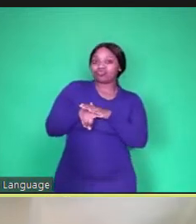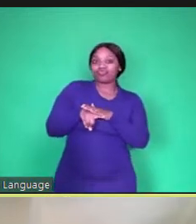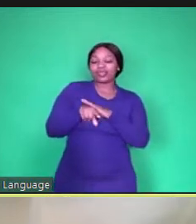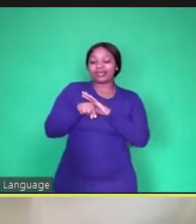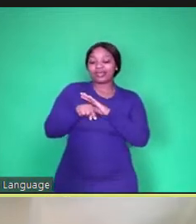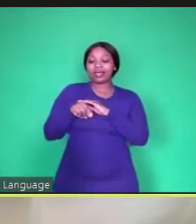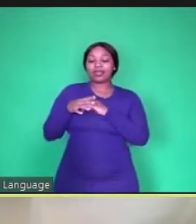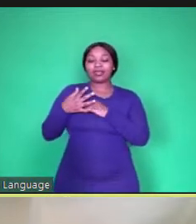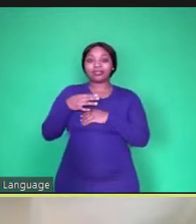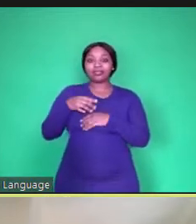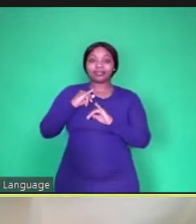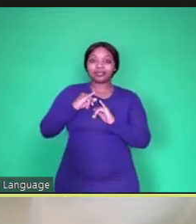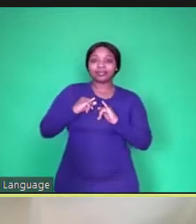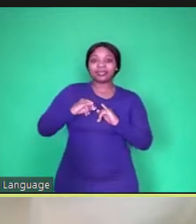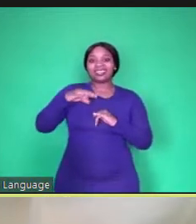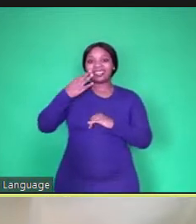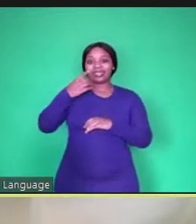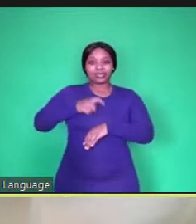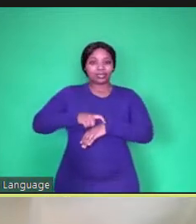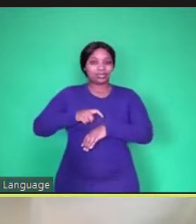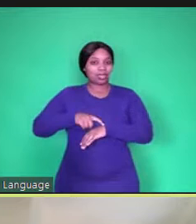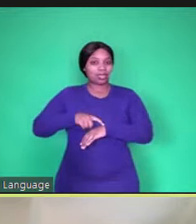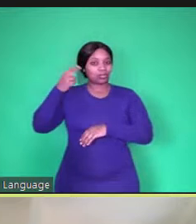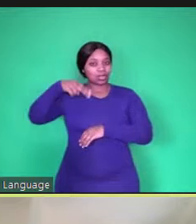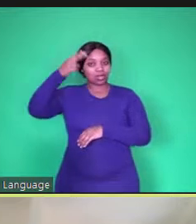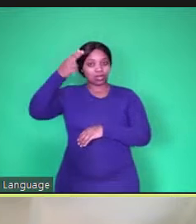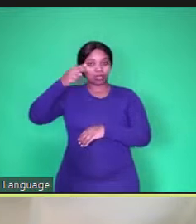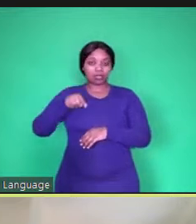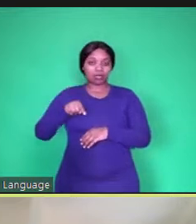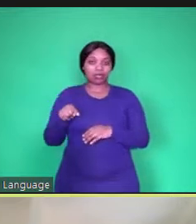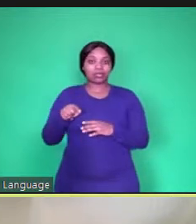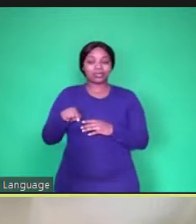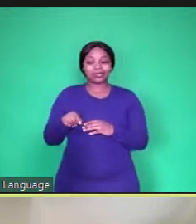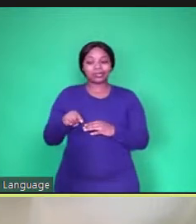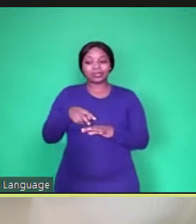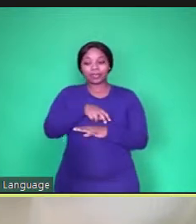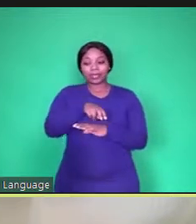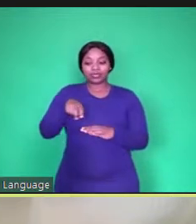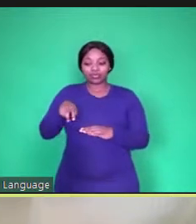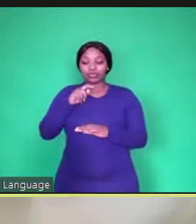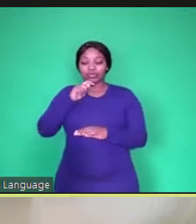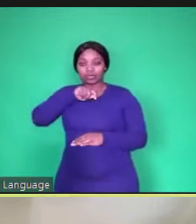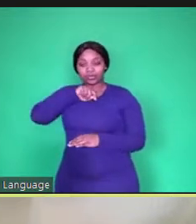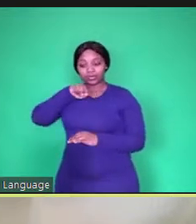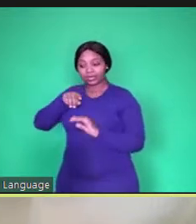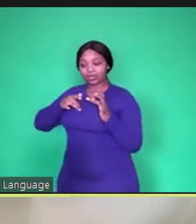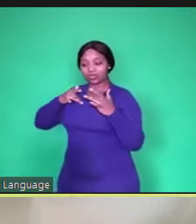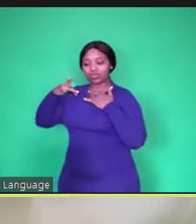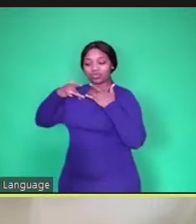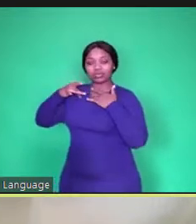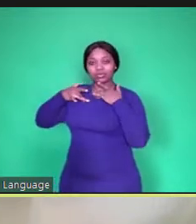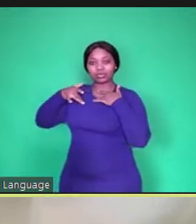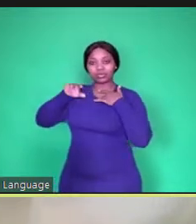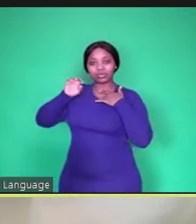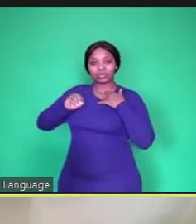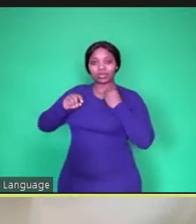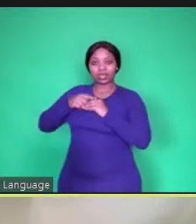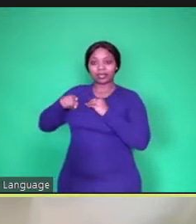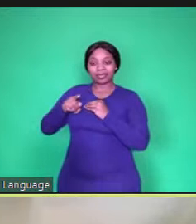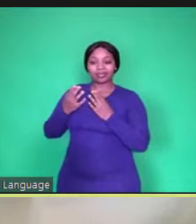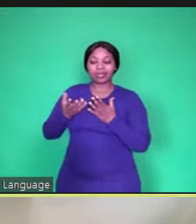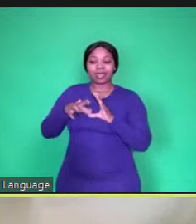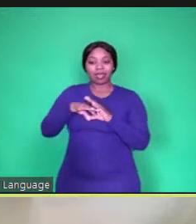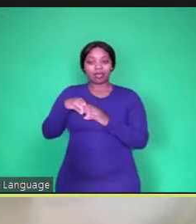higher than the size of international migration. And this has raised some concerns about health outcomes, and